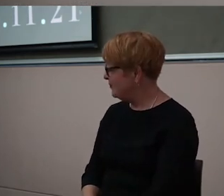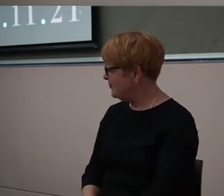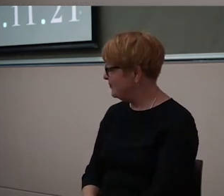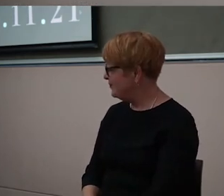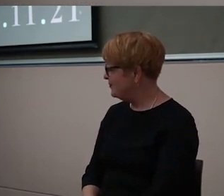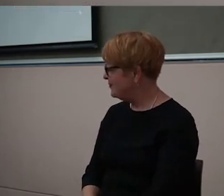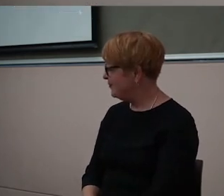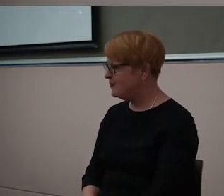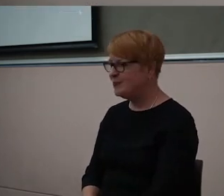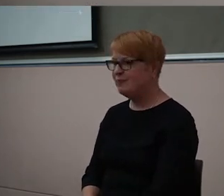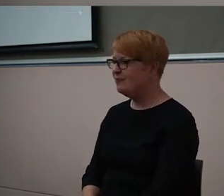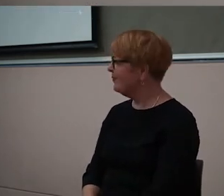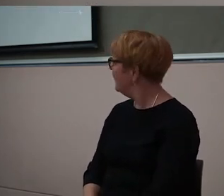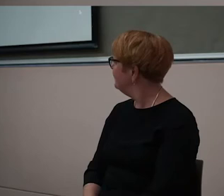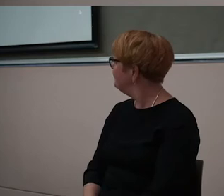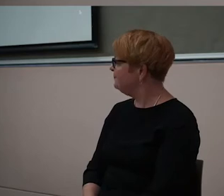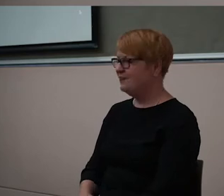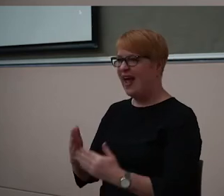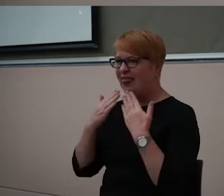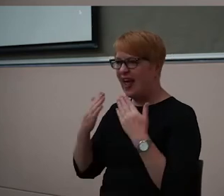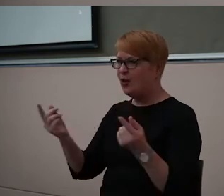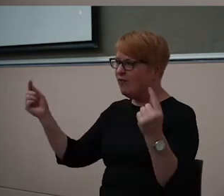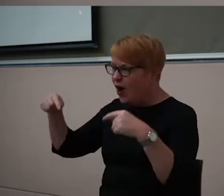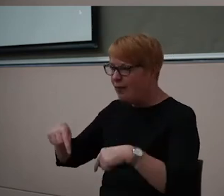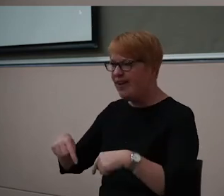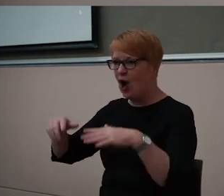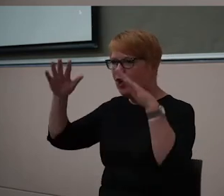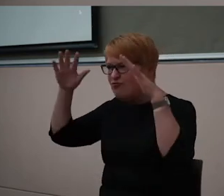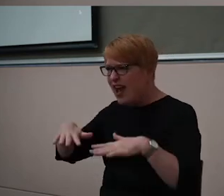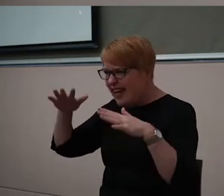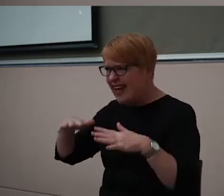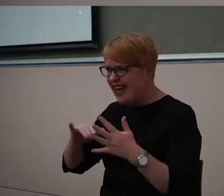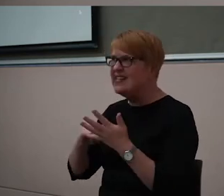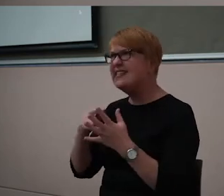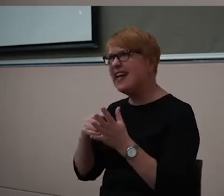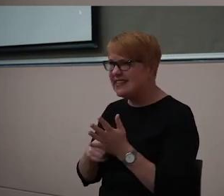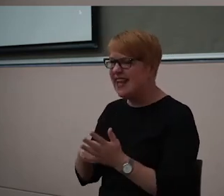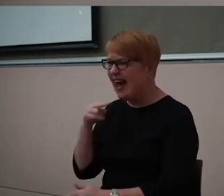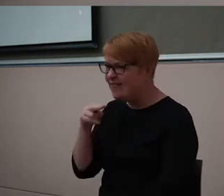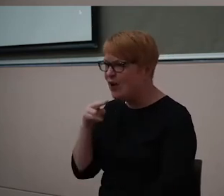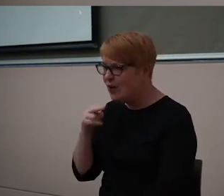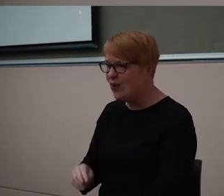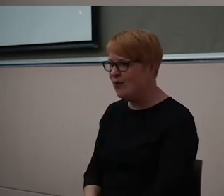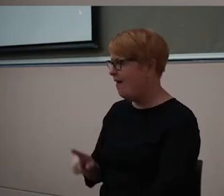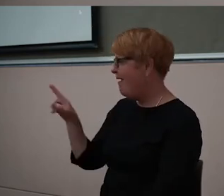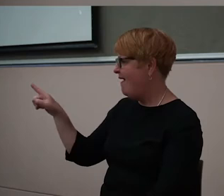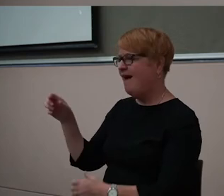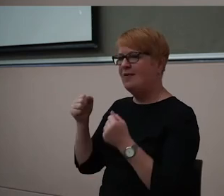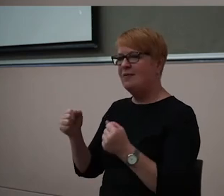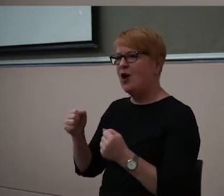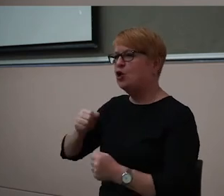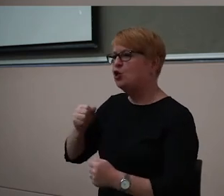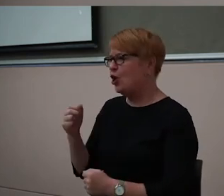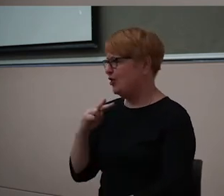Thanks for coming on this rainy Saturday afternoon to witness a